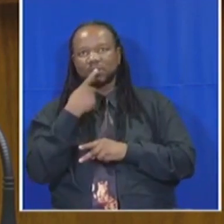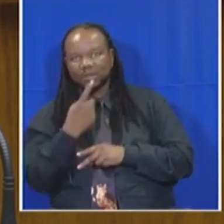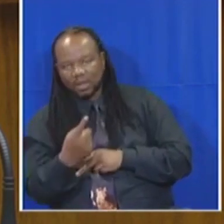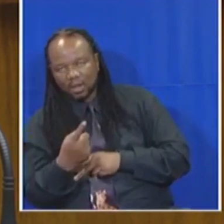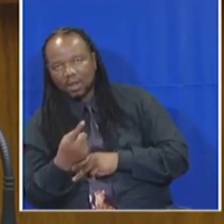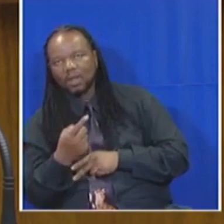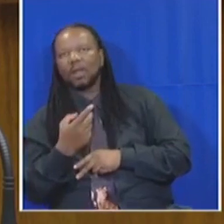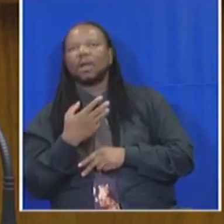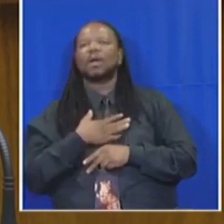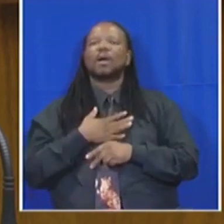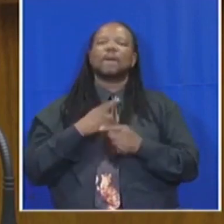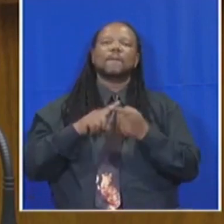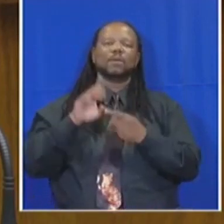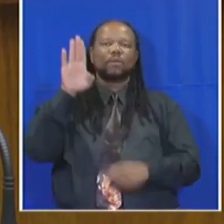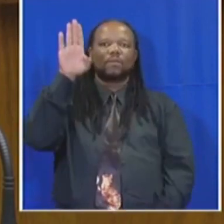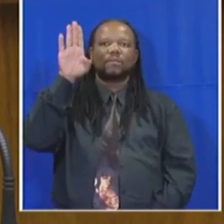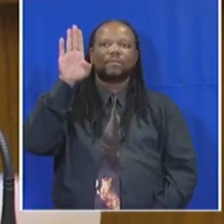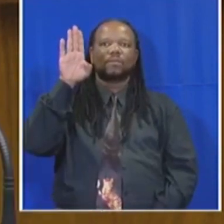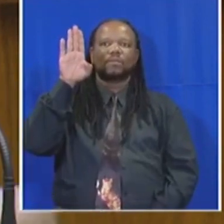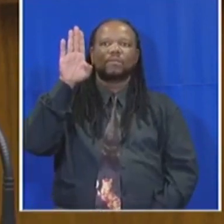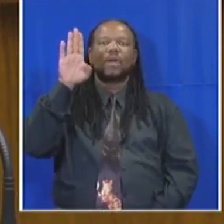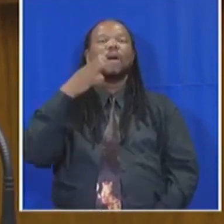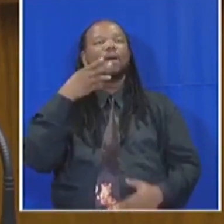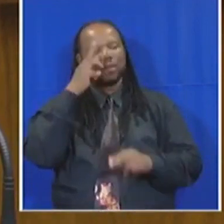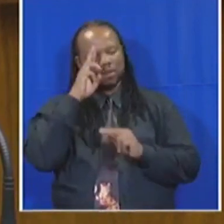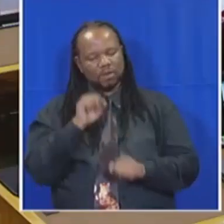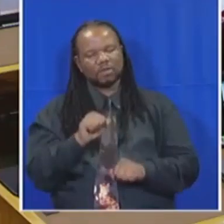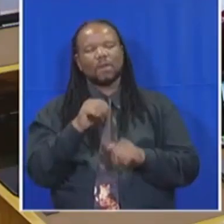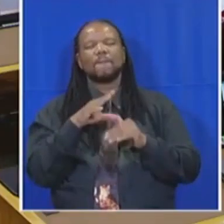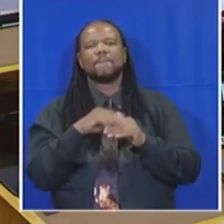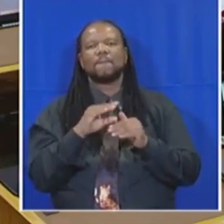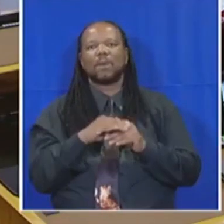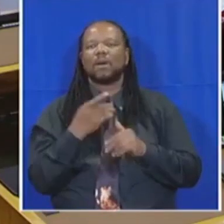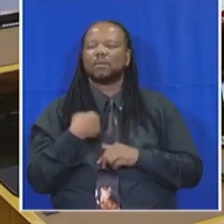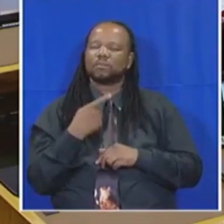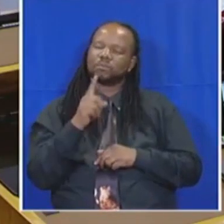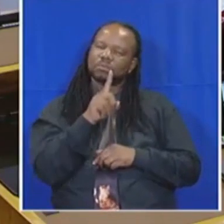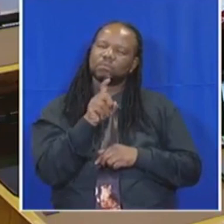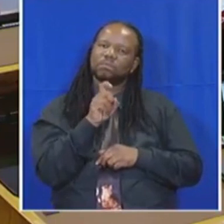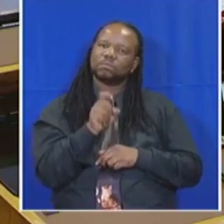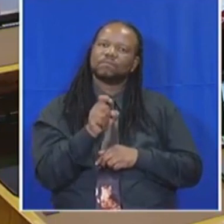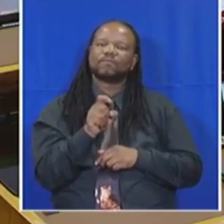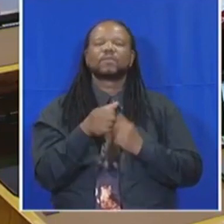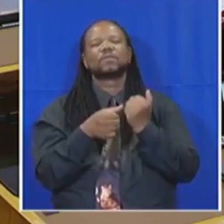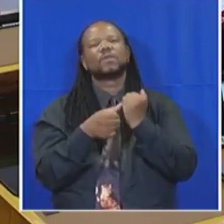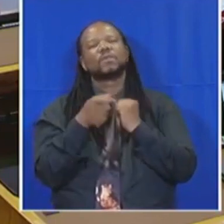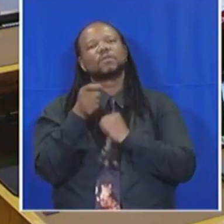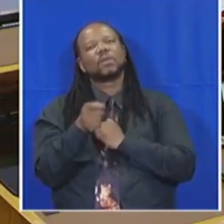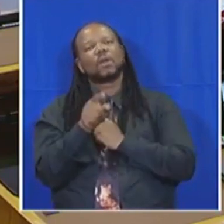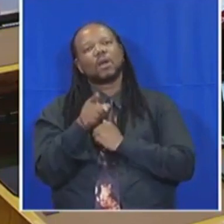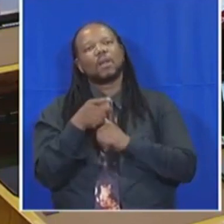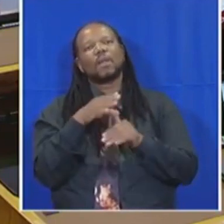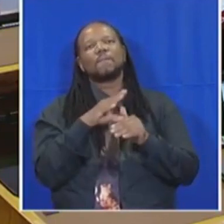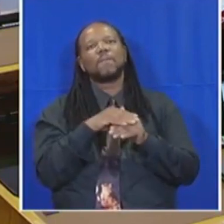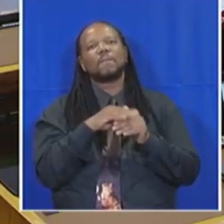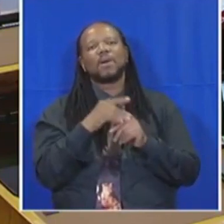House... Point of order. Yes, Honourable Member. Is it parliamentary, Honourable Deputy Speaker, for a member to call